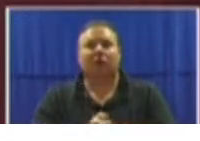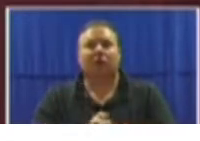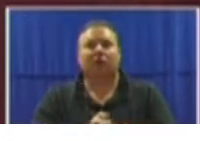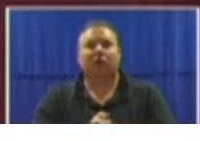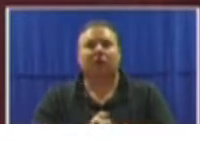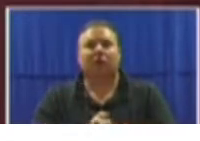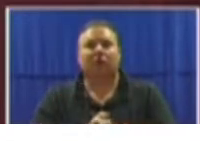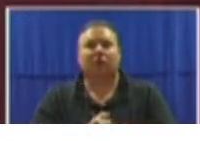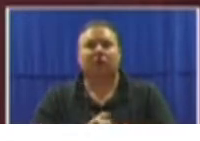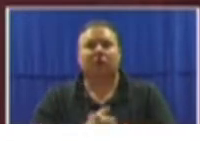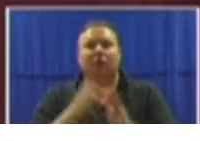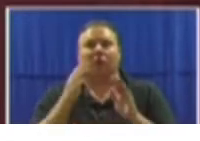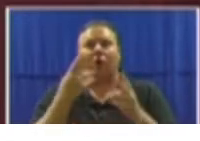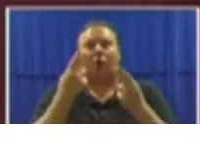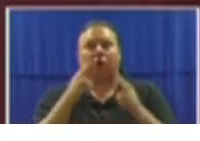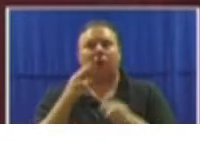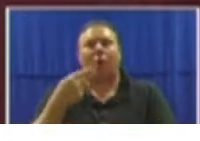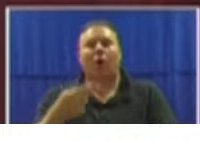Honourable Olomisa.